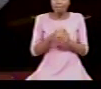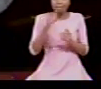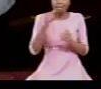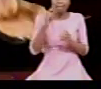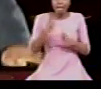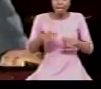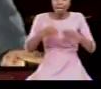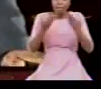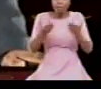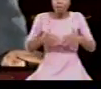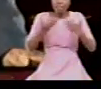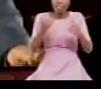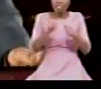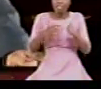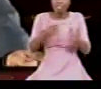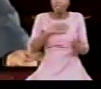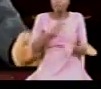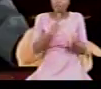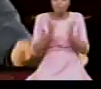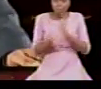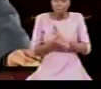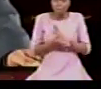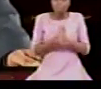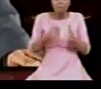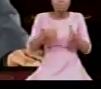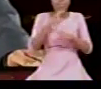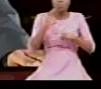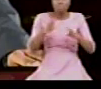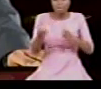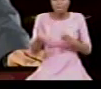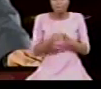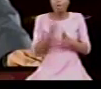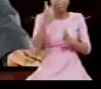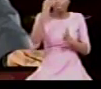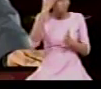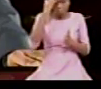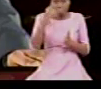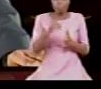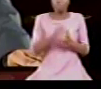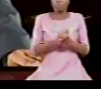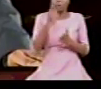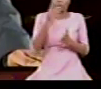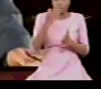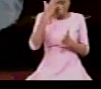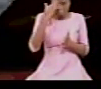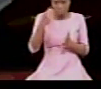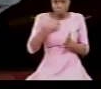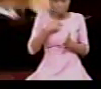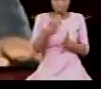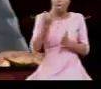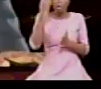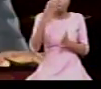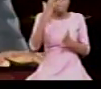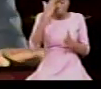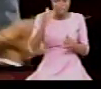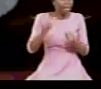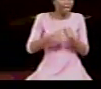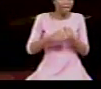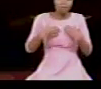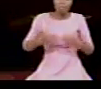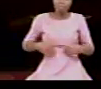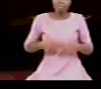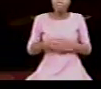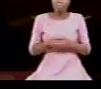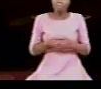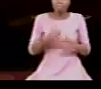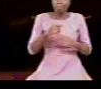and repent, and yet he's still walking. What are you doing? God knows you. God knows me. God knows everybody. Can't cover. It